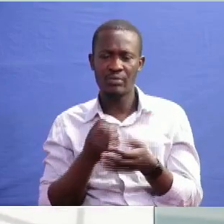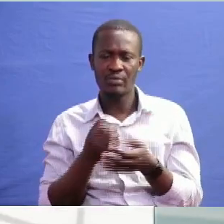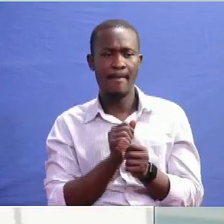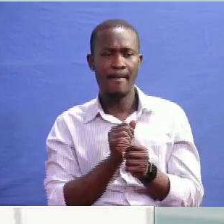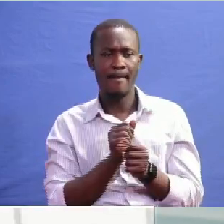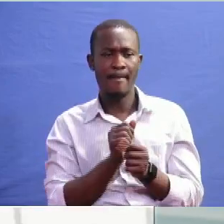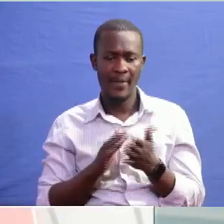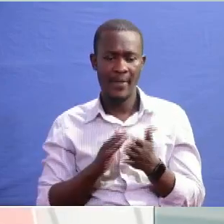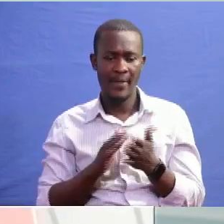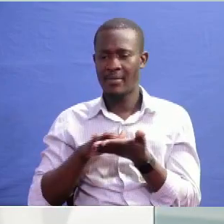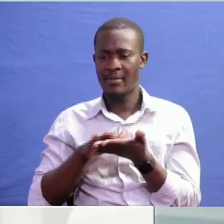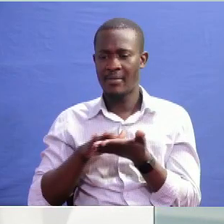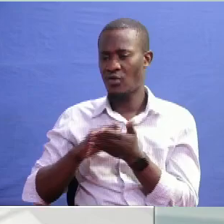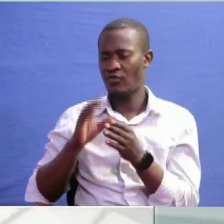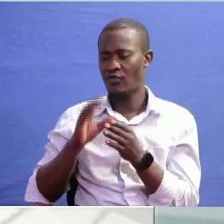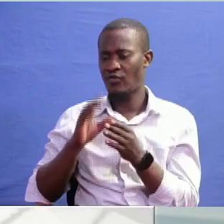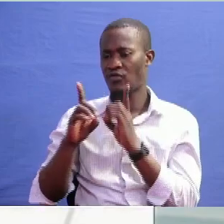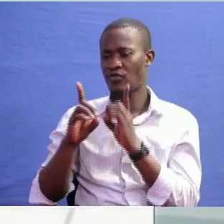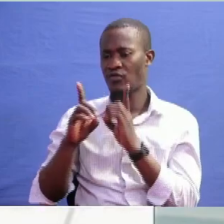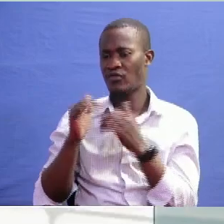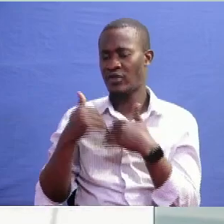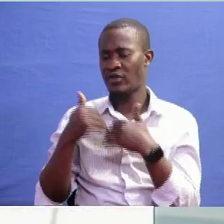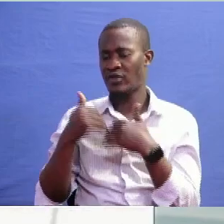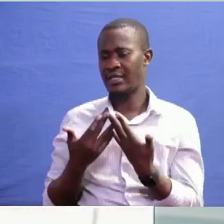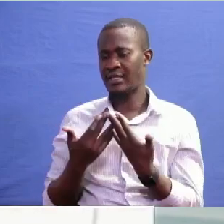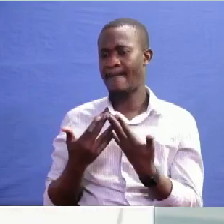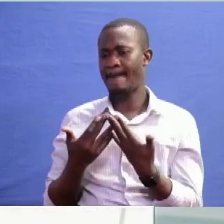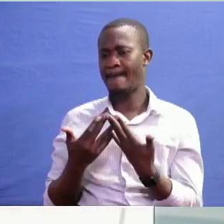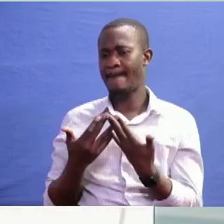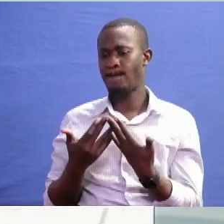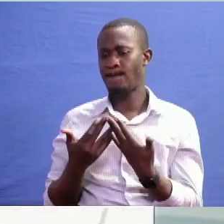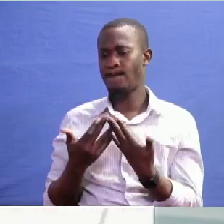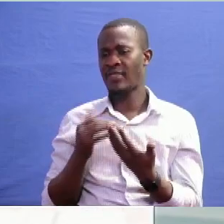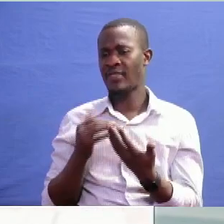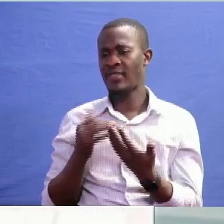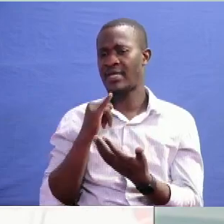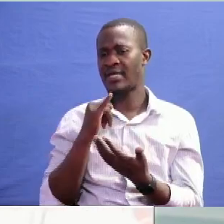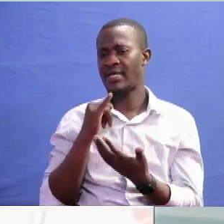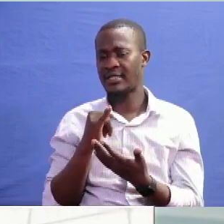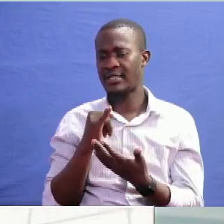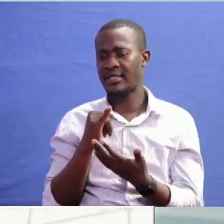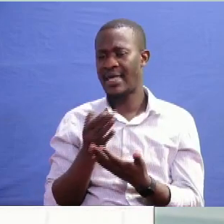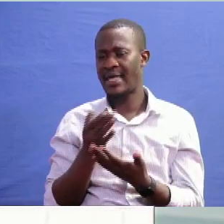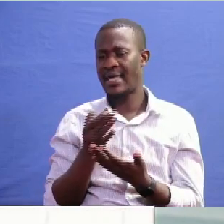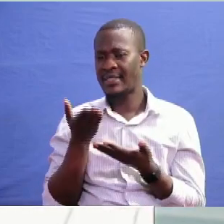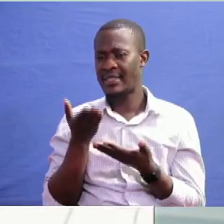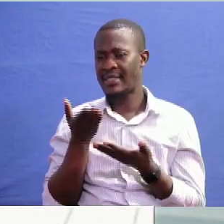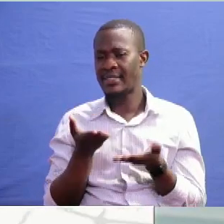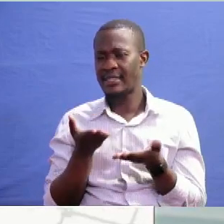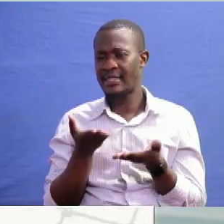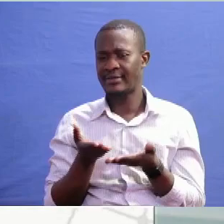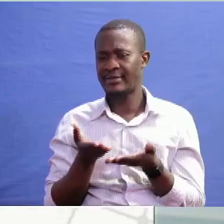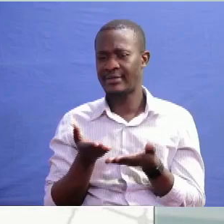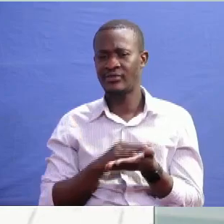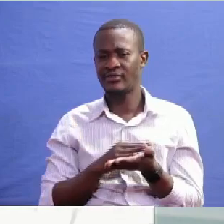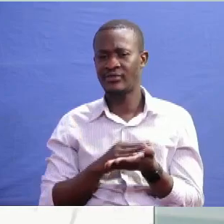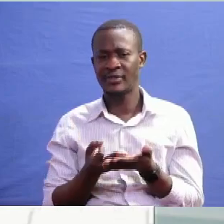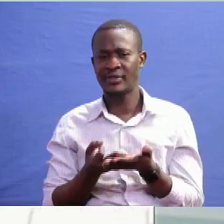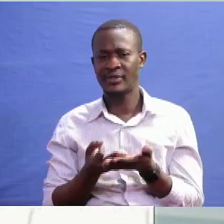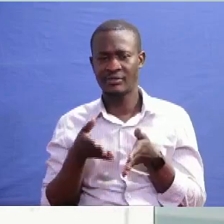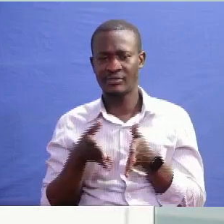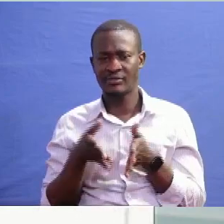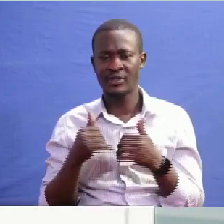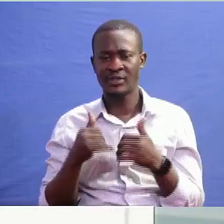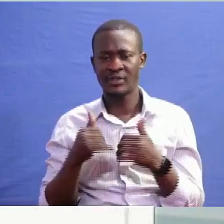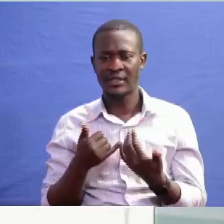our discussion tonight. And the bone of the contention here is, this particular funding model. And of course,